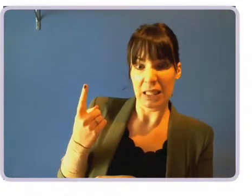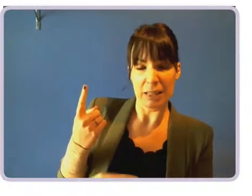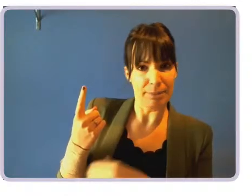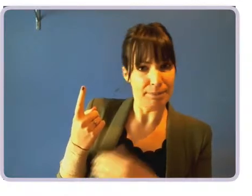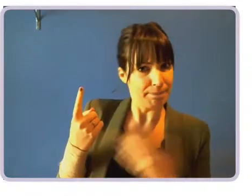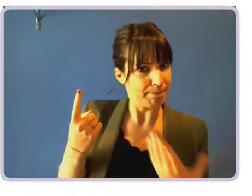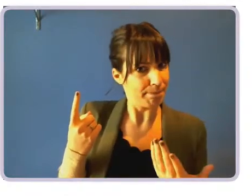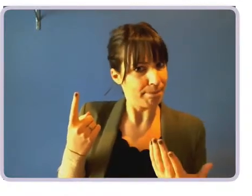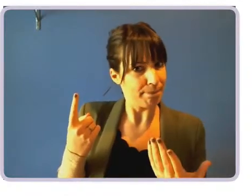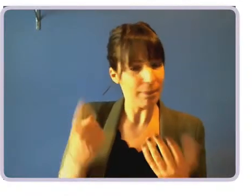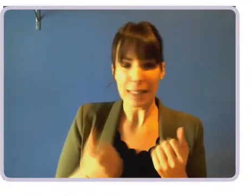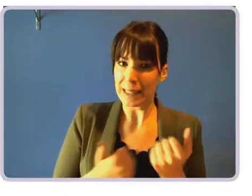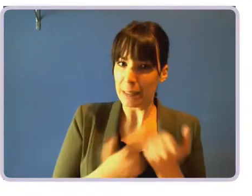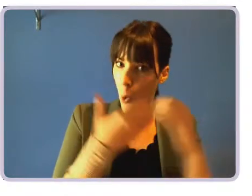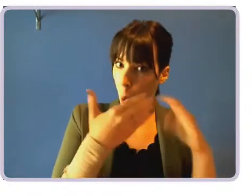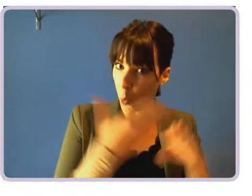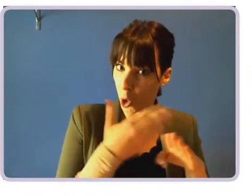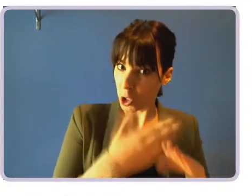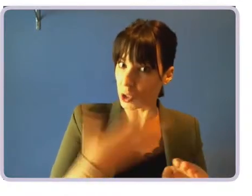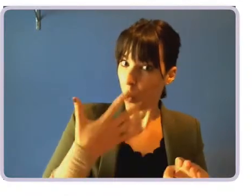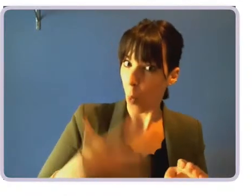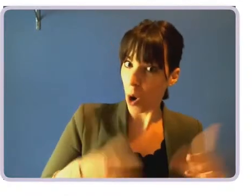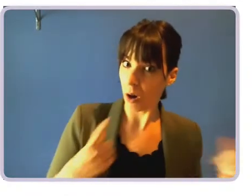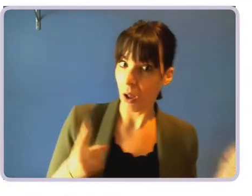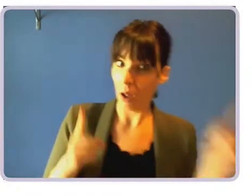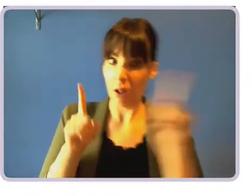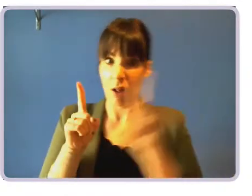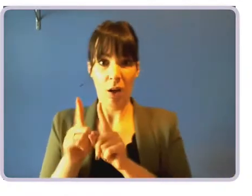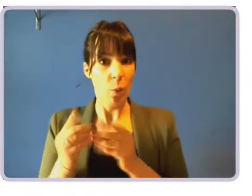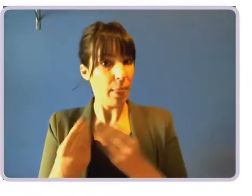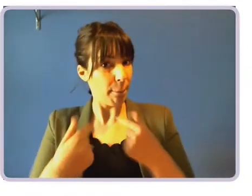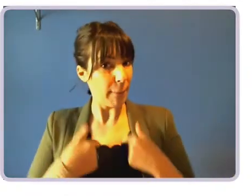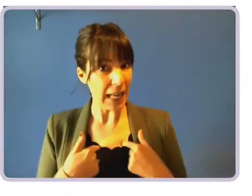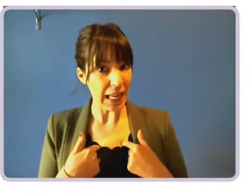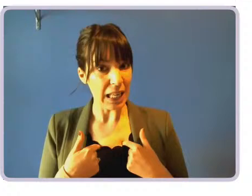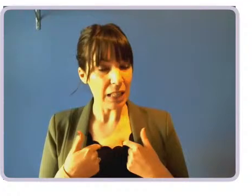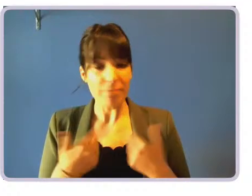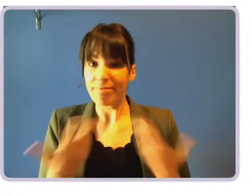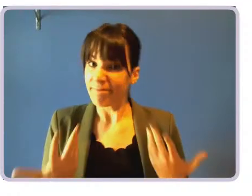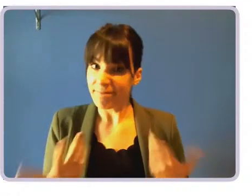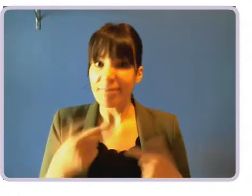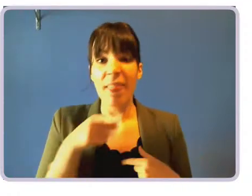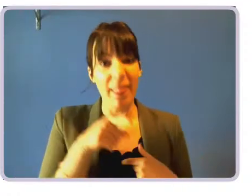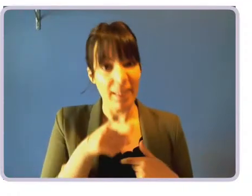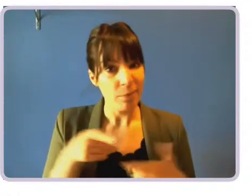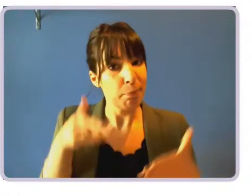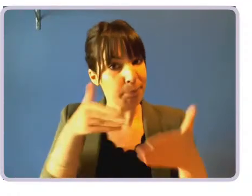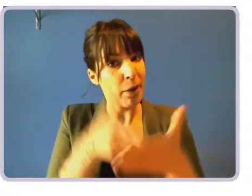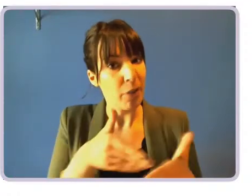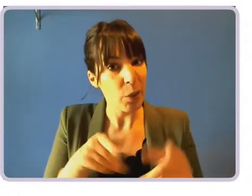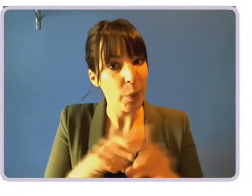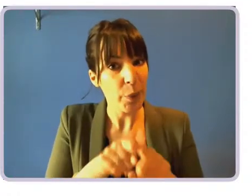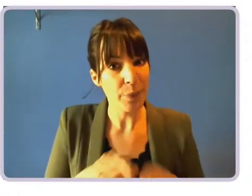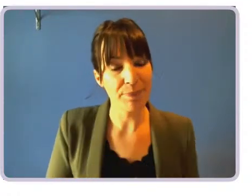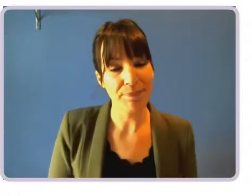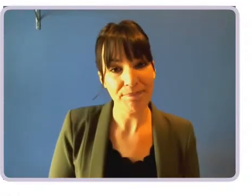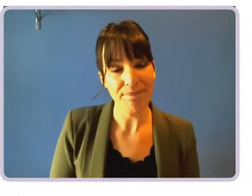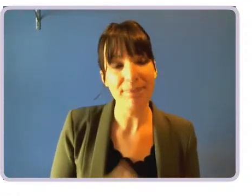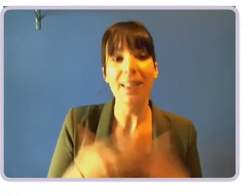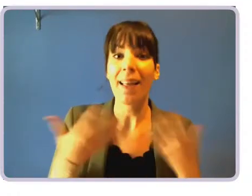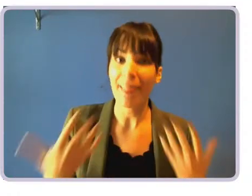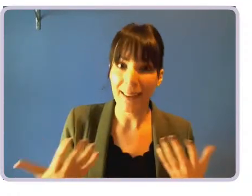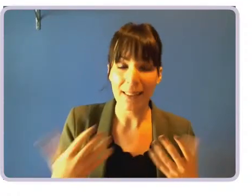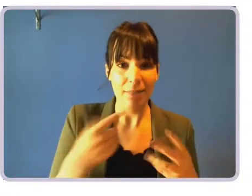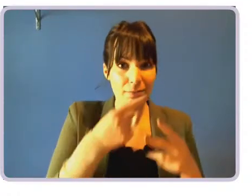want to come with me? So that's a real barrier. And then on top of all of those, what